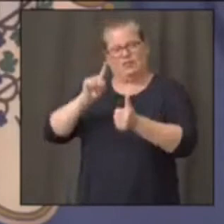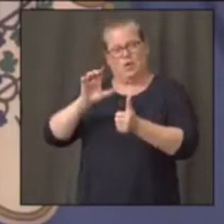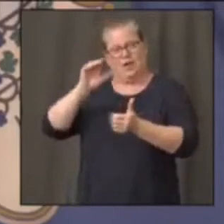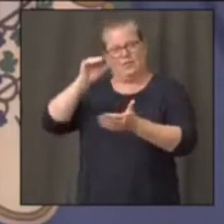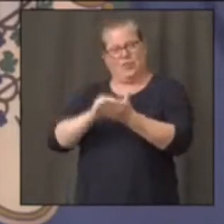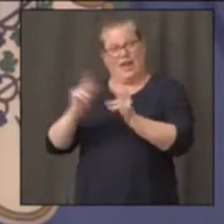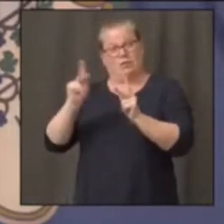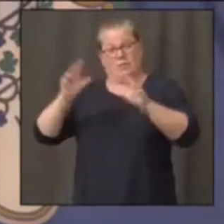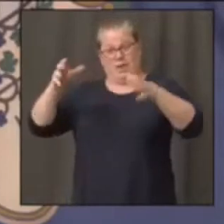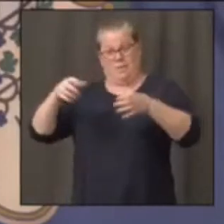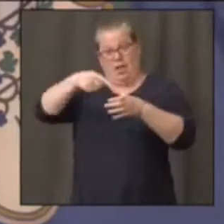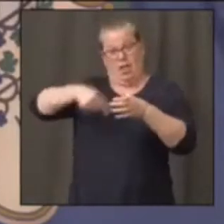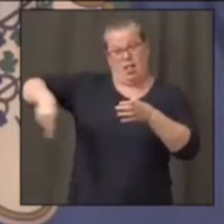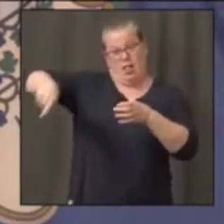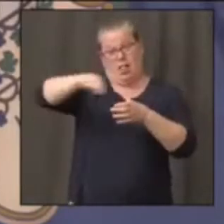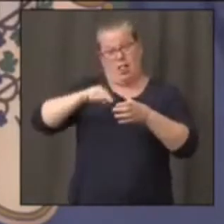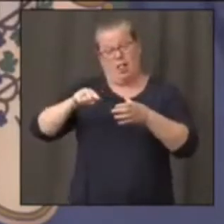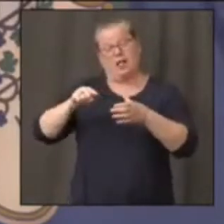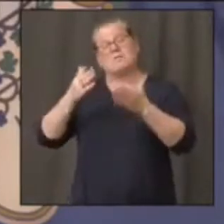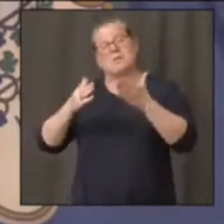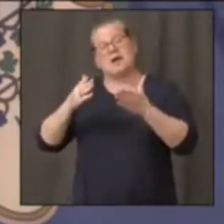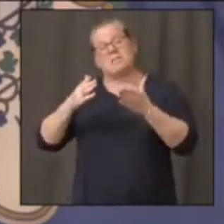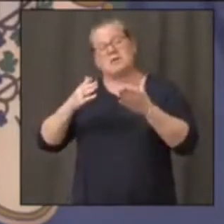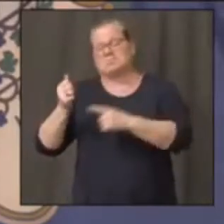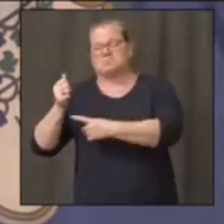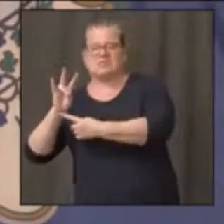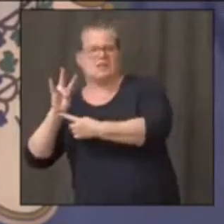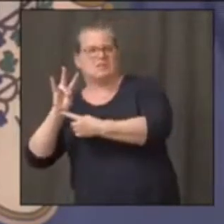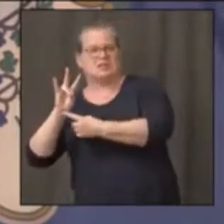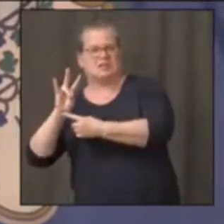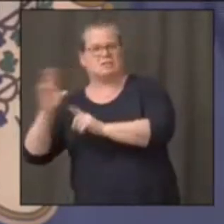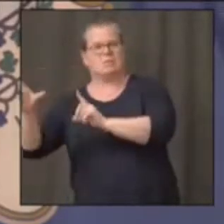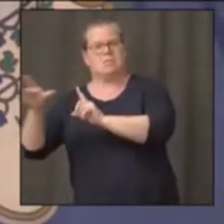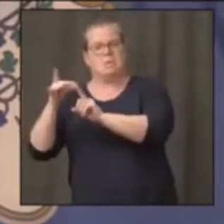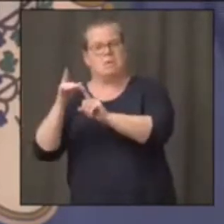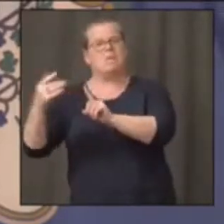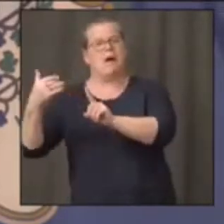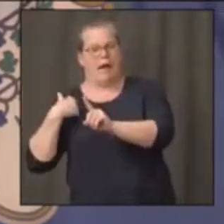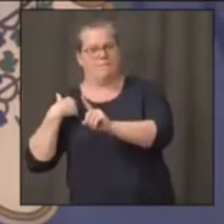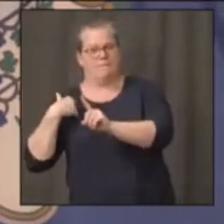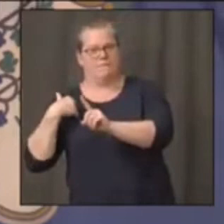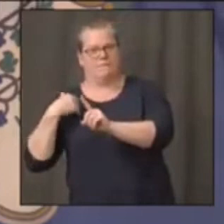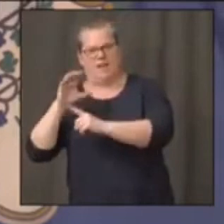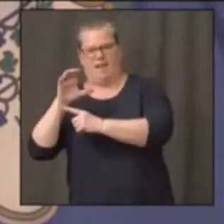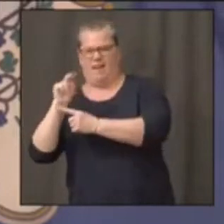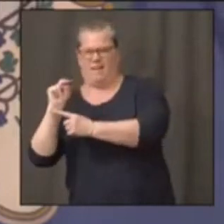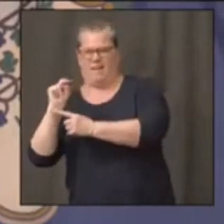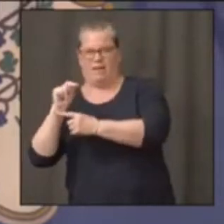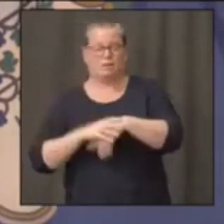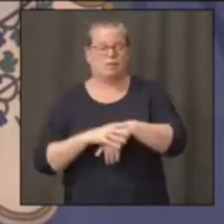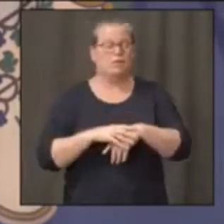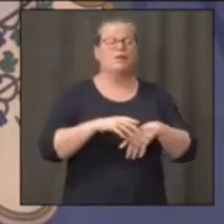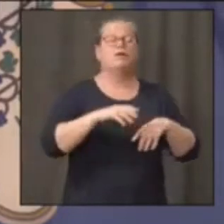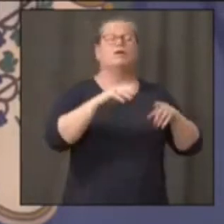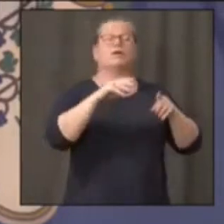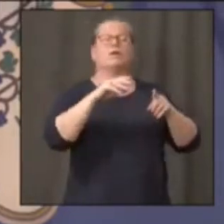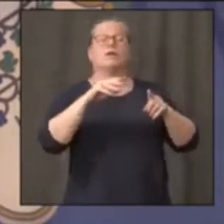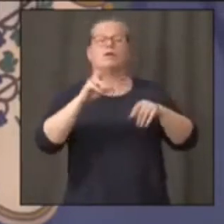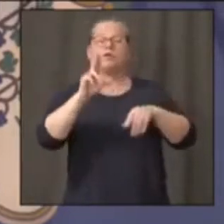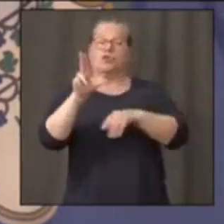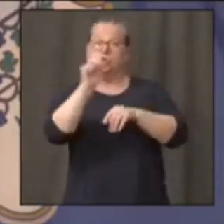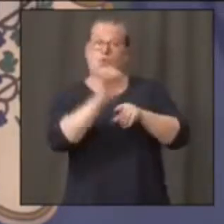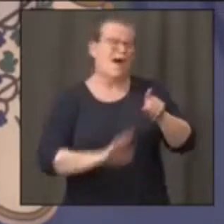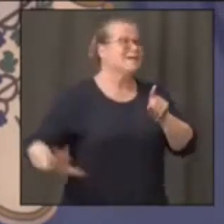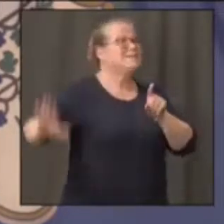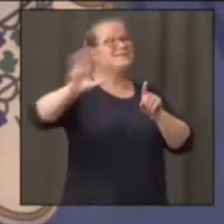in our state, the average across the country is 140 infections per 100,000. That's across the